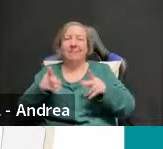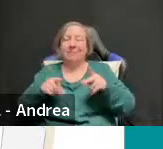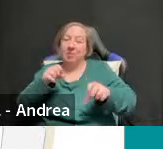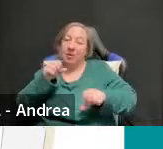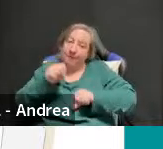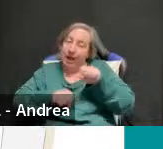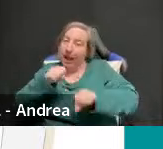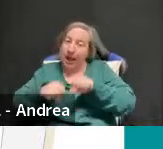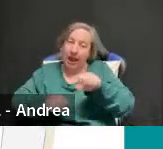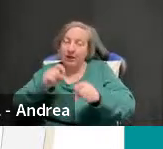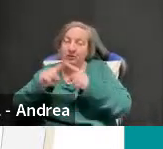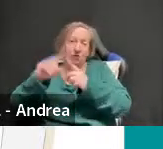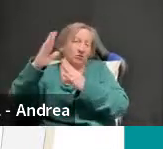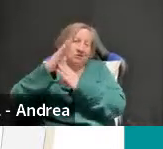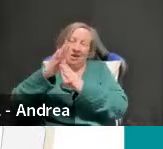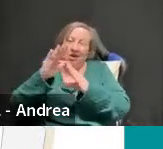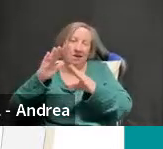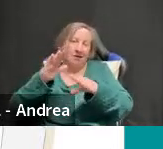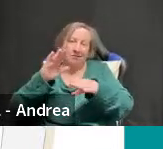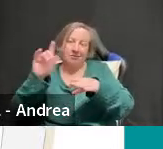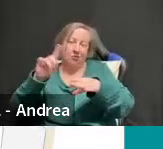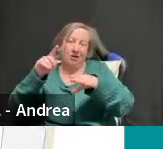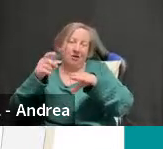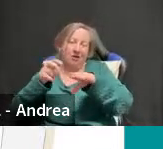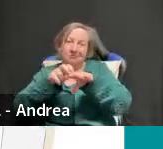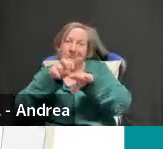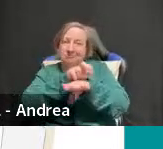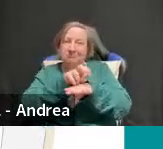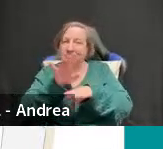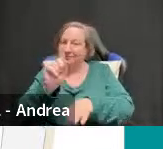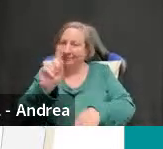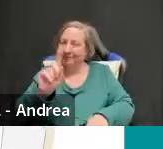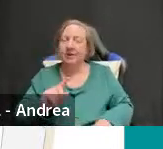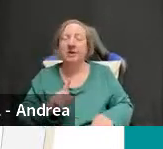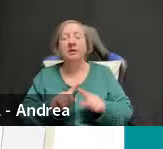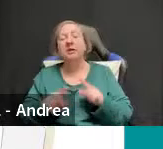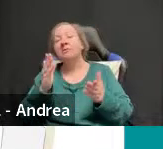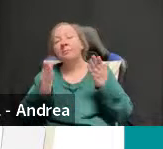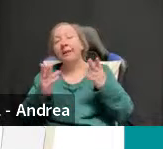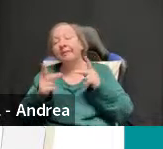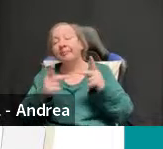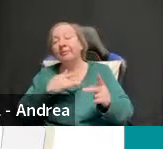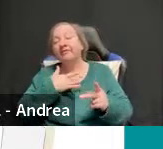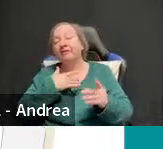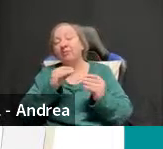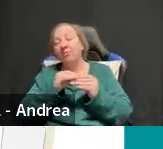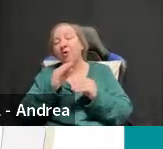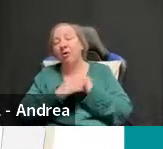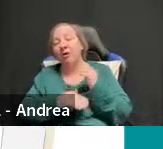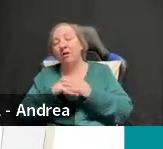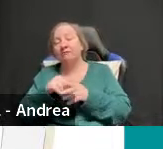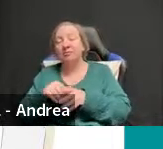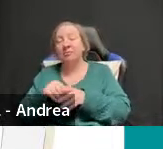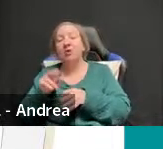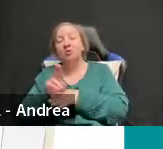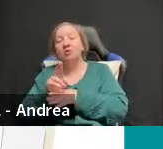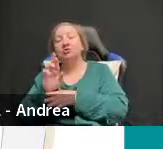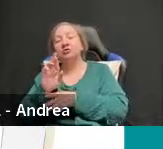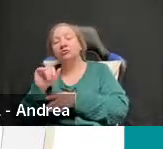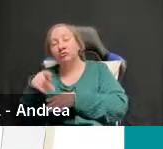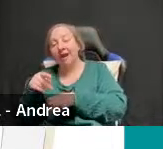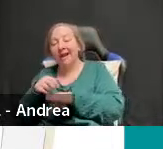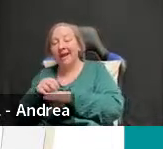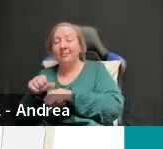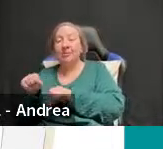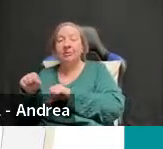bike all the way up to the platform. But there also may be people who feel more comfortable going up on a ramp than an